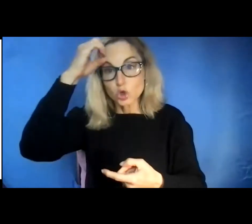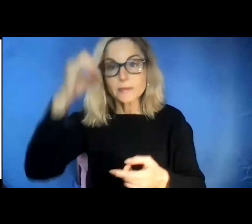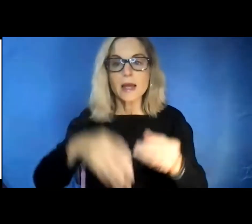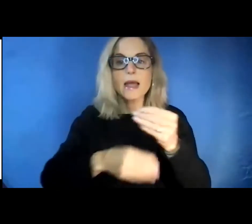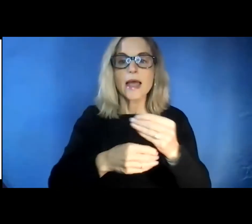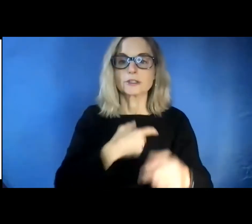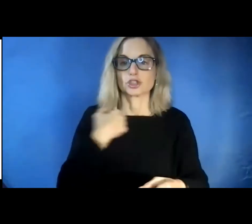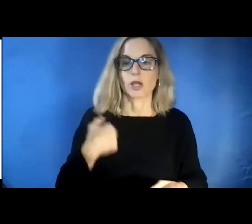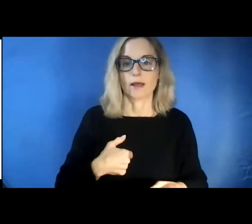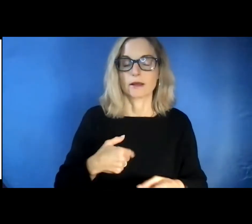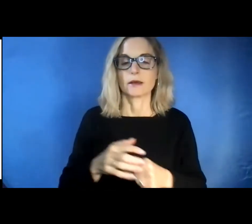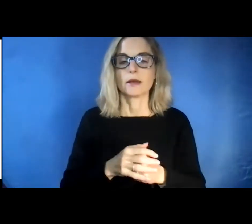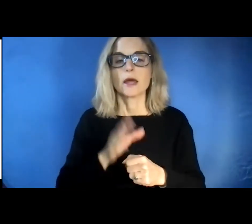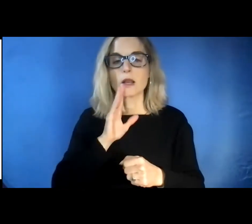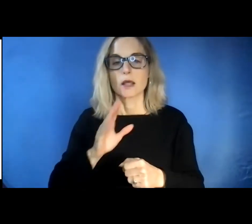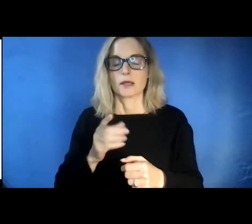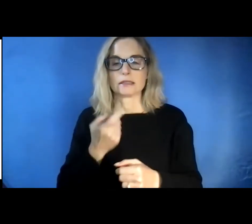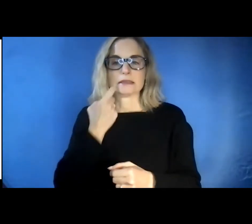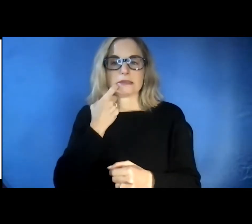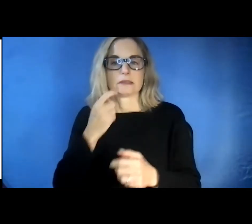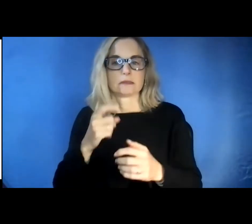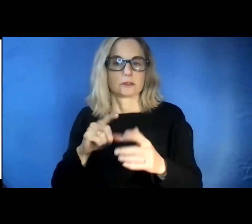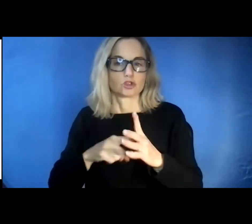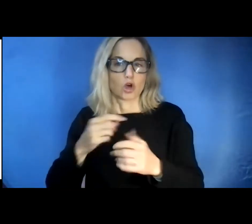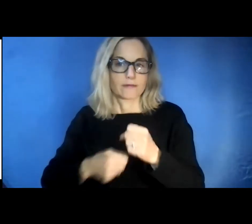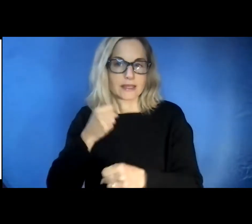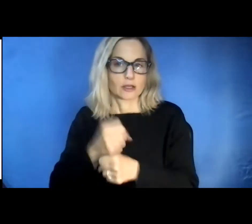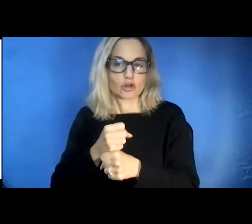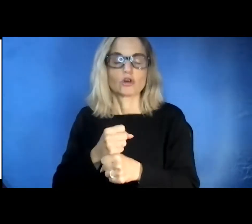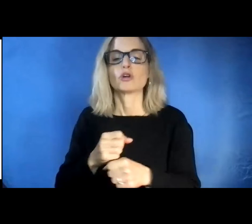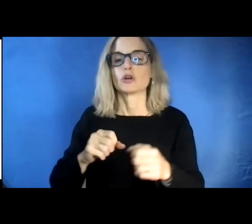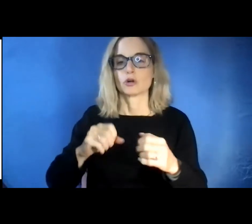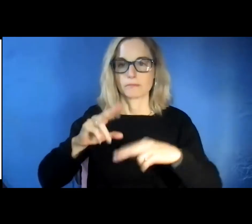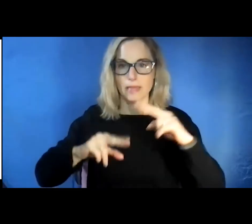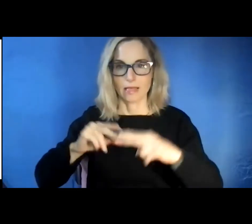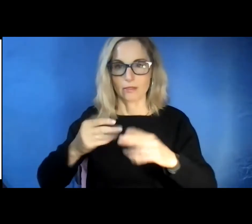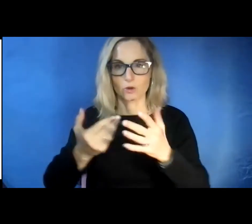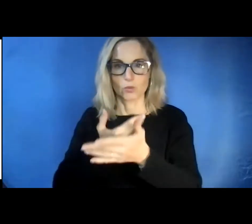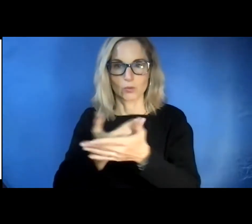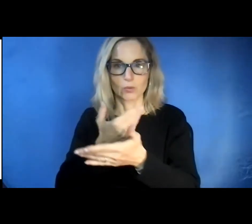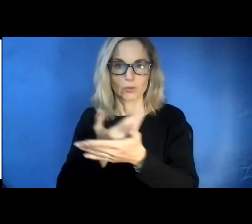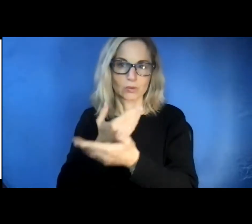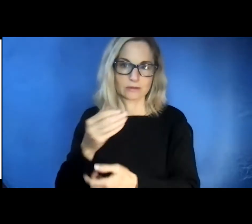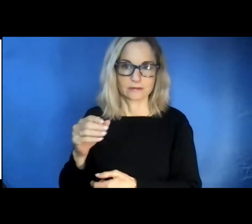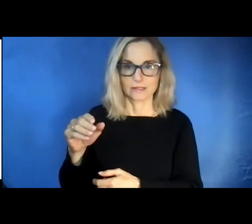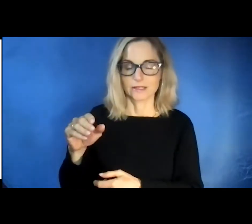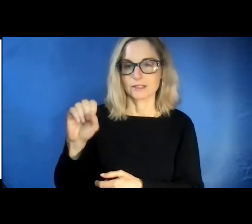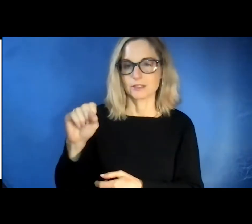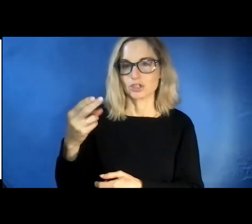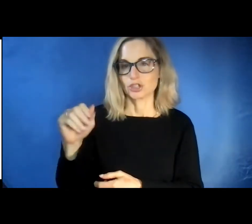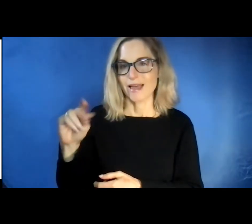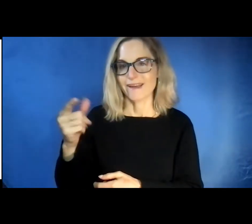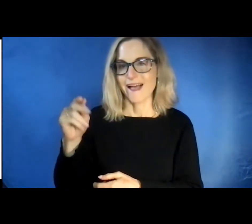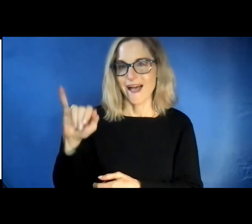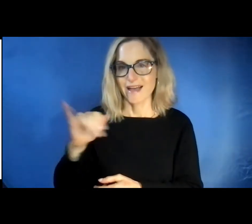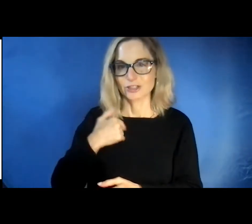third gigafactory in Shanghai. There's actually more spots for expectant mothers than just visitors. Tesla's Model 3, an